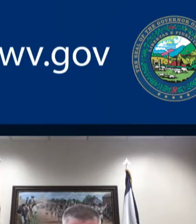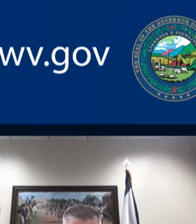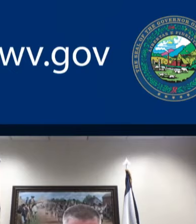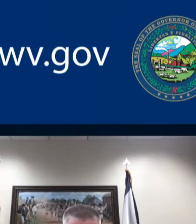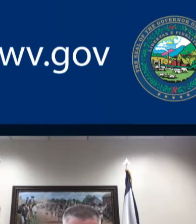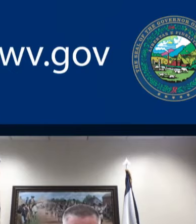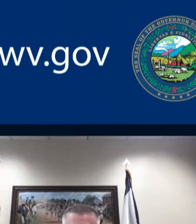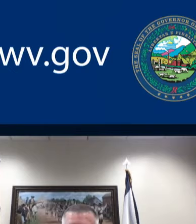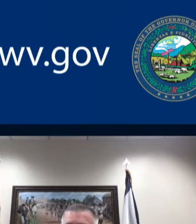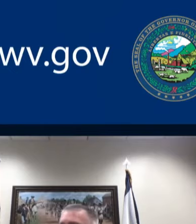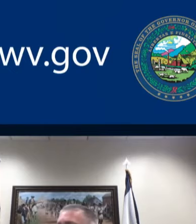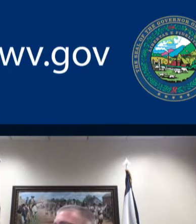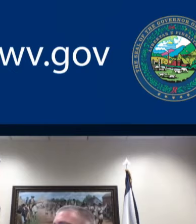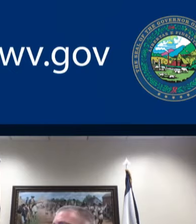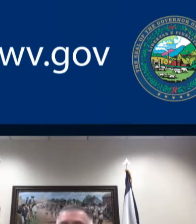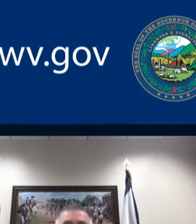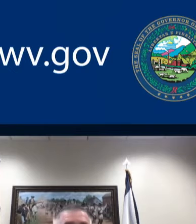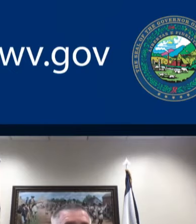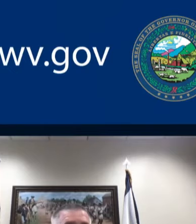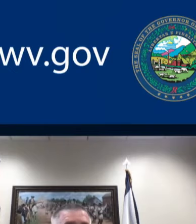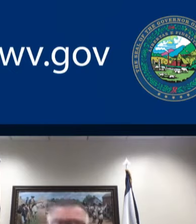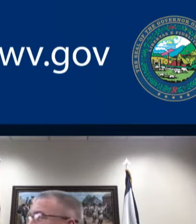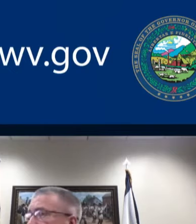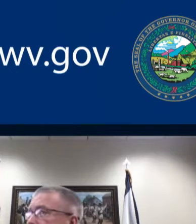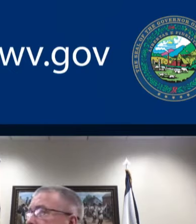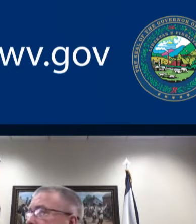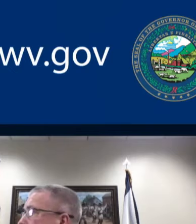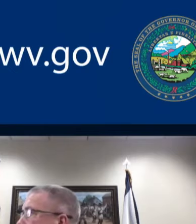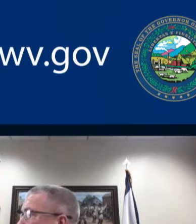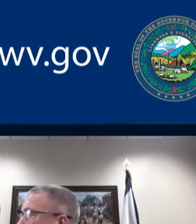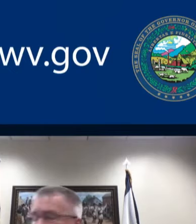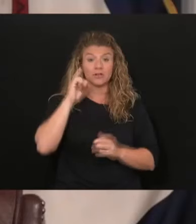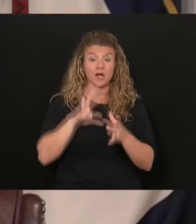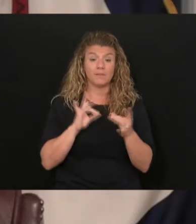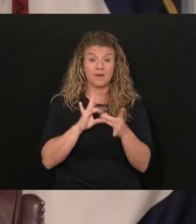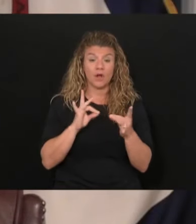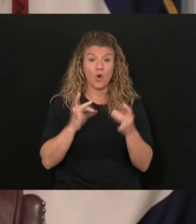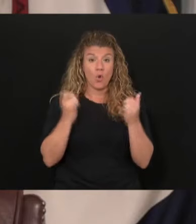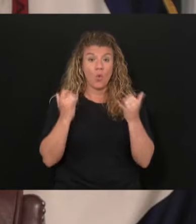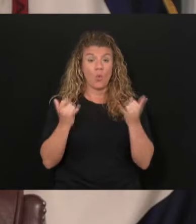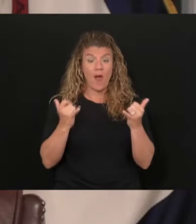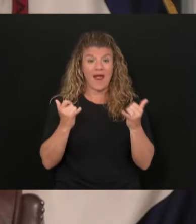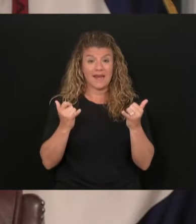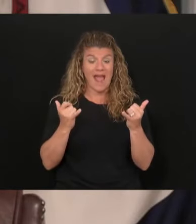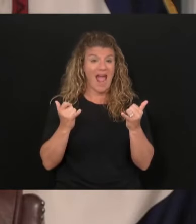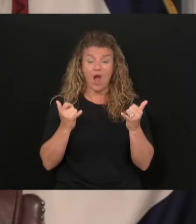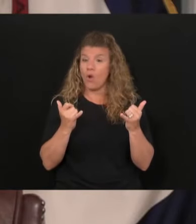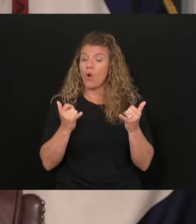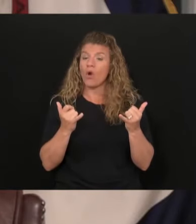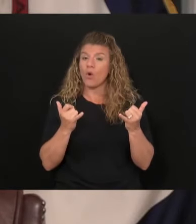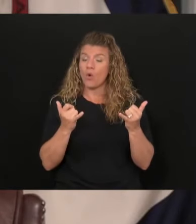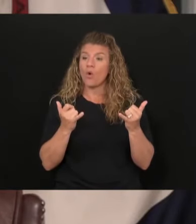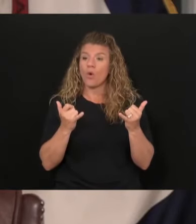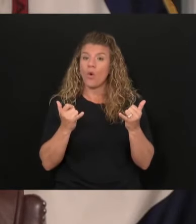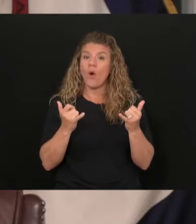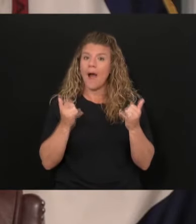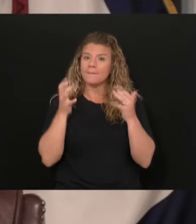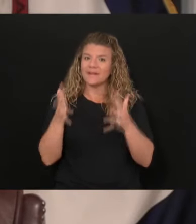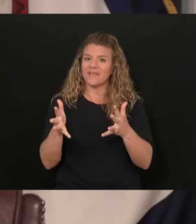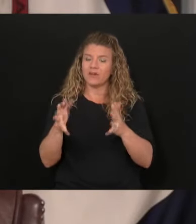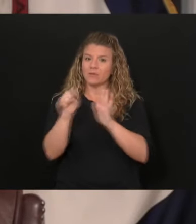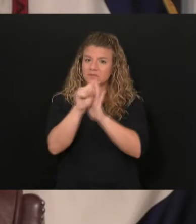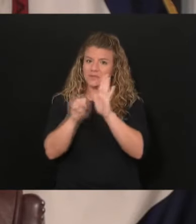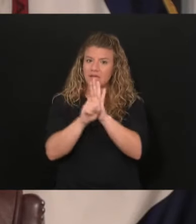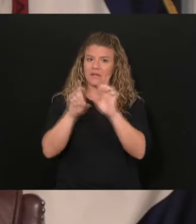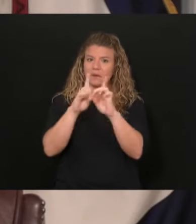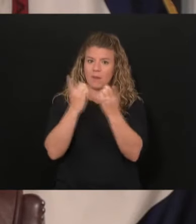Well, Charles, just to tell it like it is, you know, we're right now leaving that with the State Department of